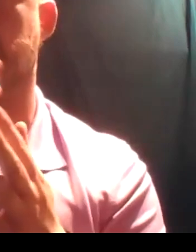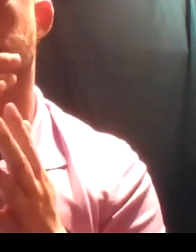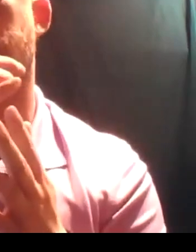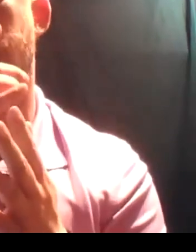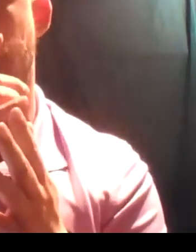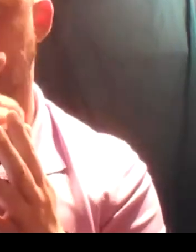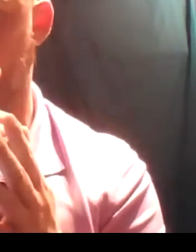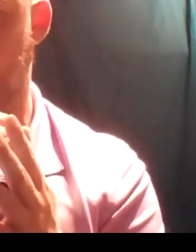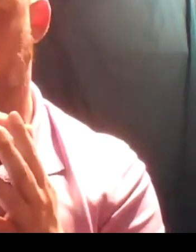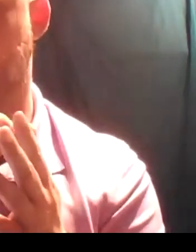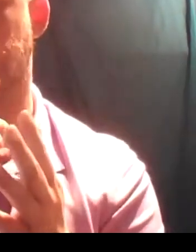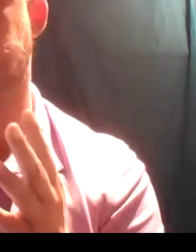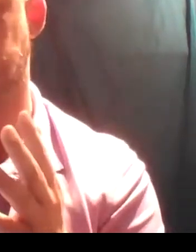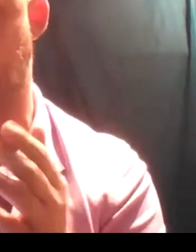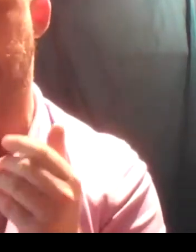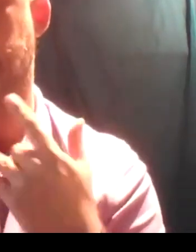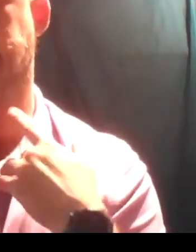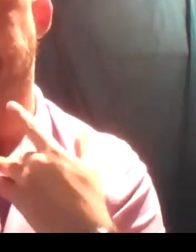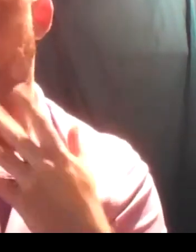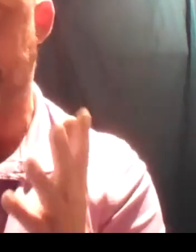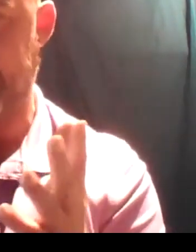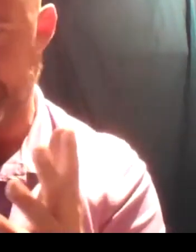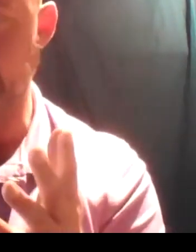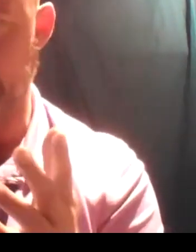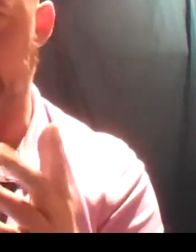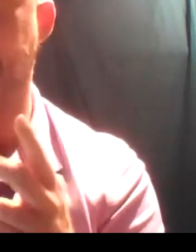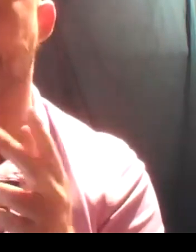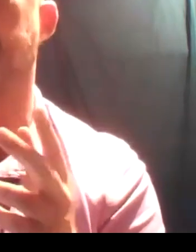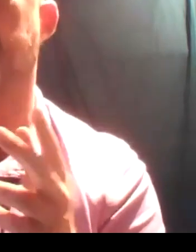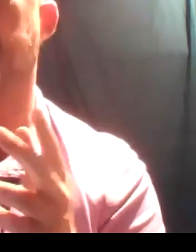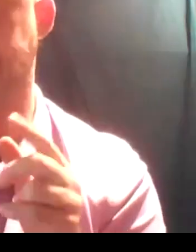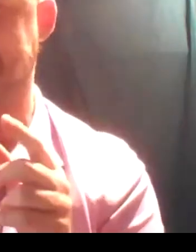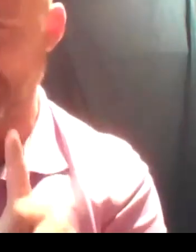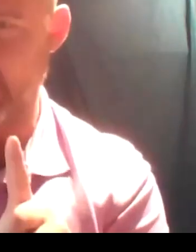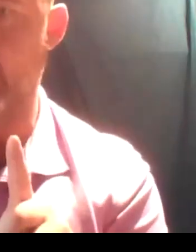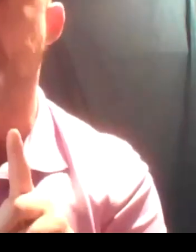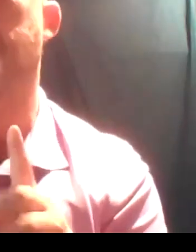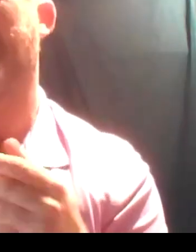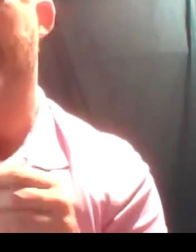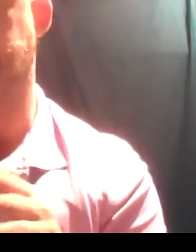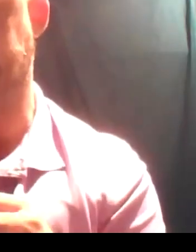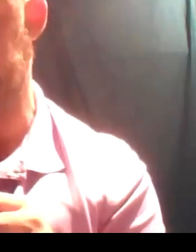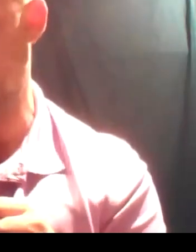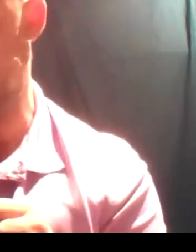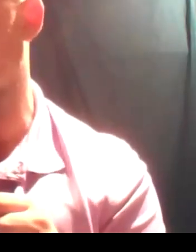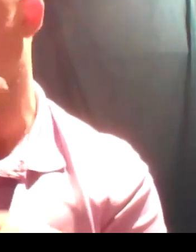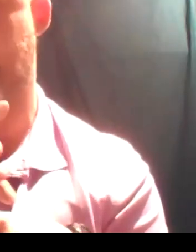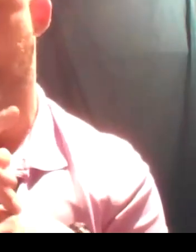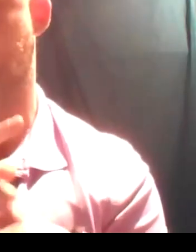who's not considered aging, but who is disabled, who has these needs, that cannot